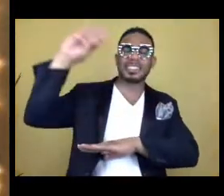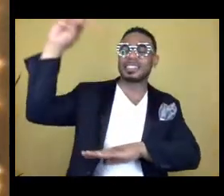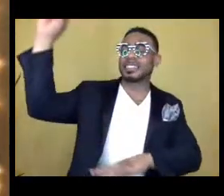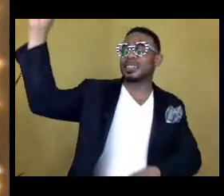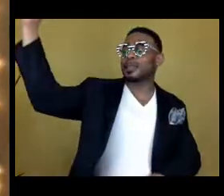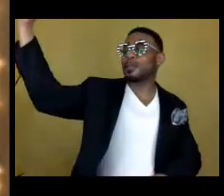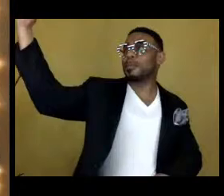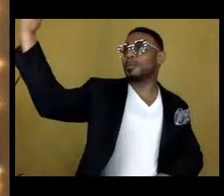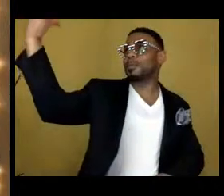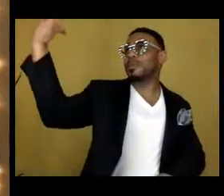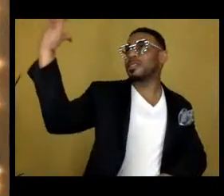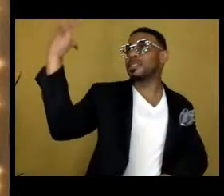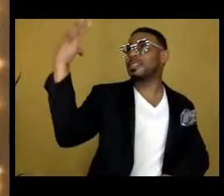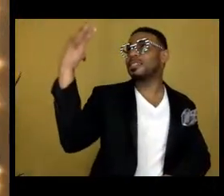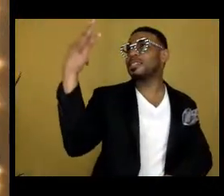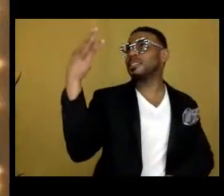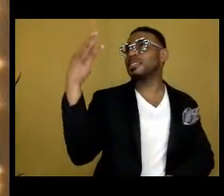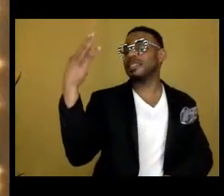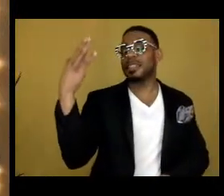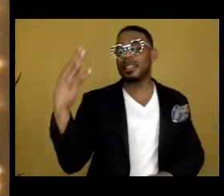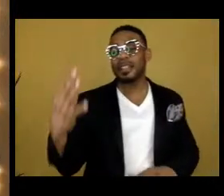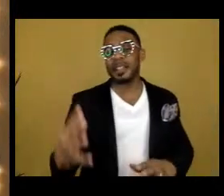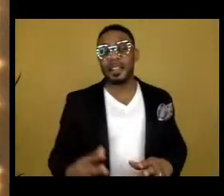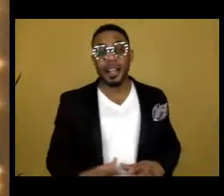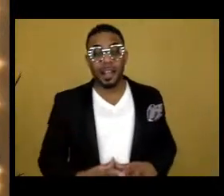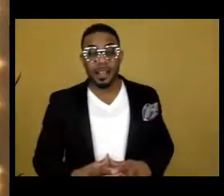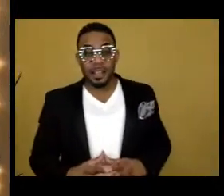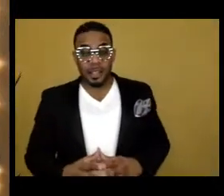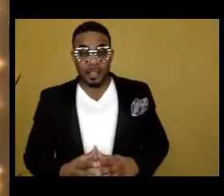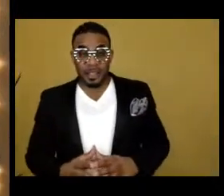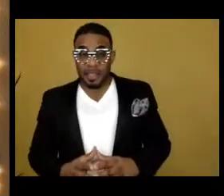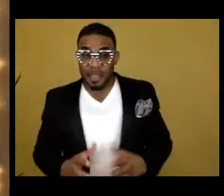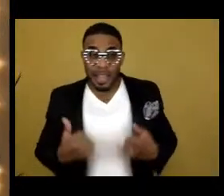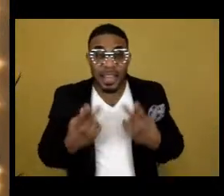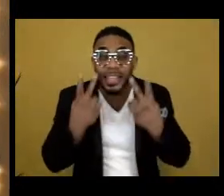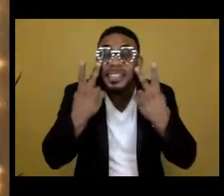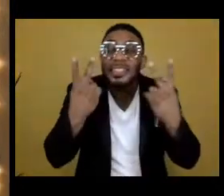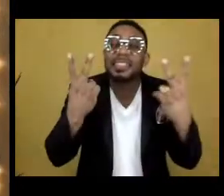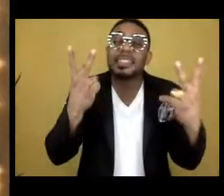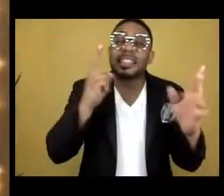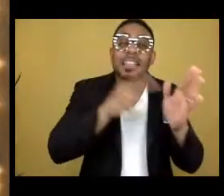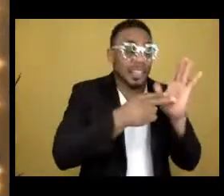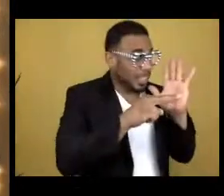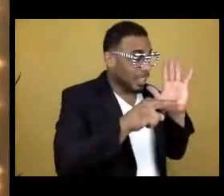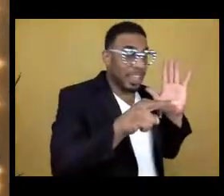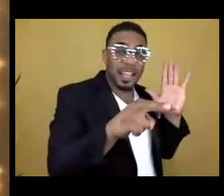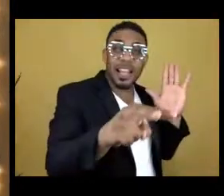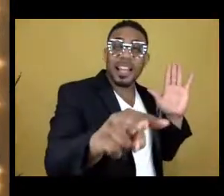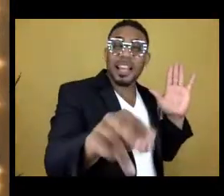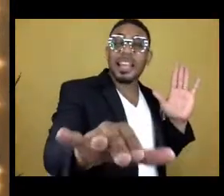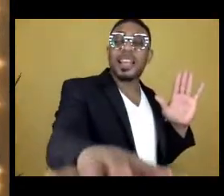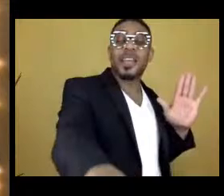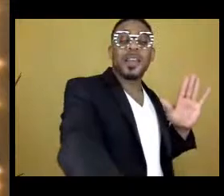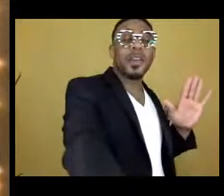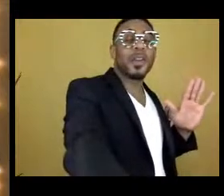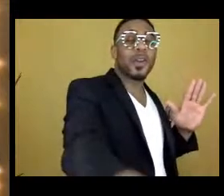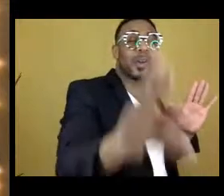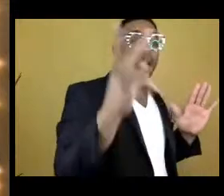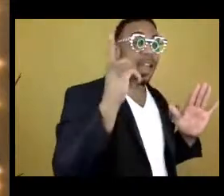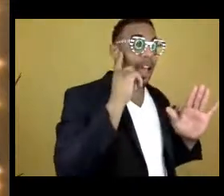broad daylight. And I see the reflection in your eyes.